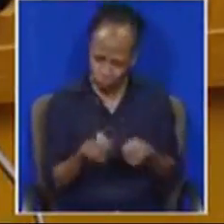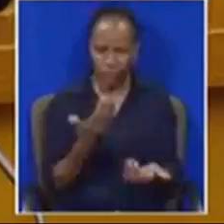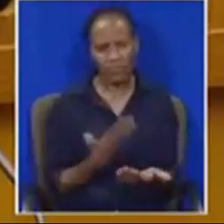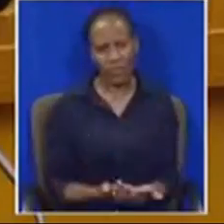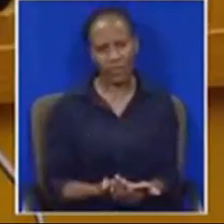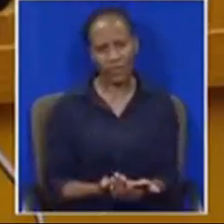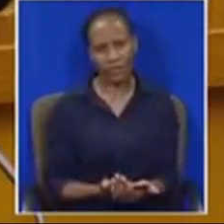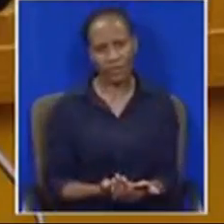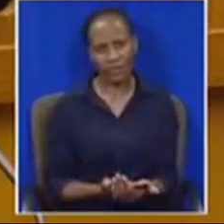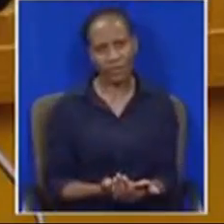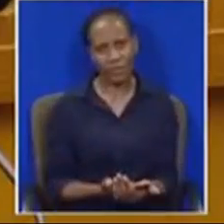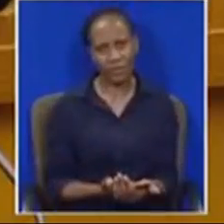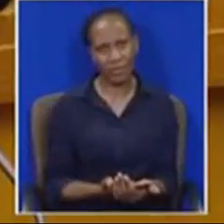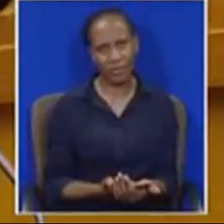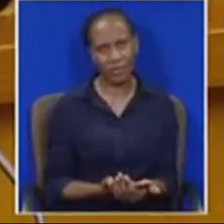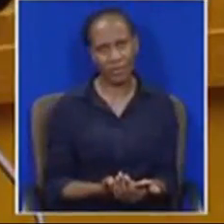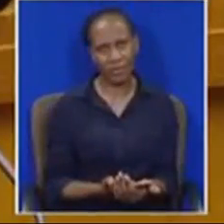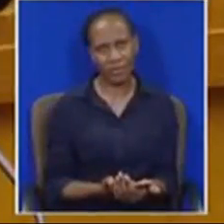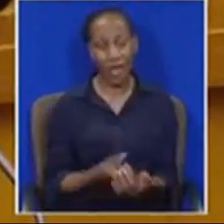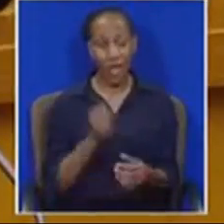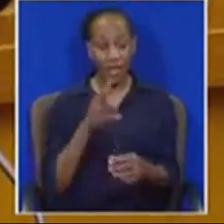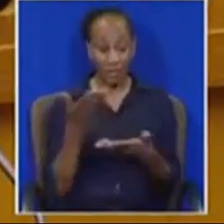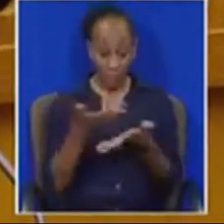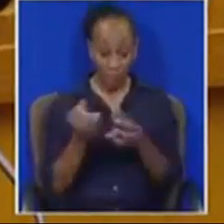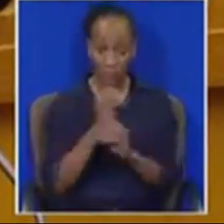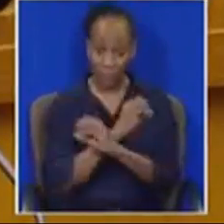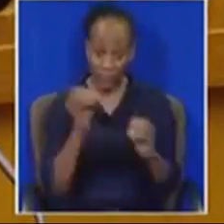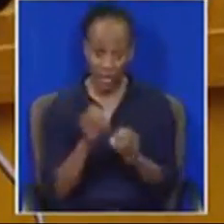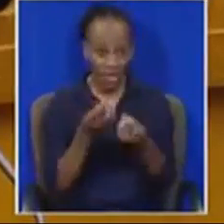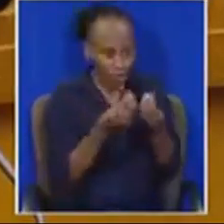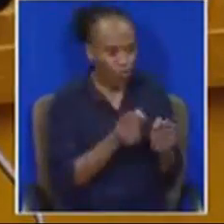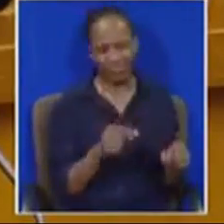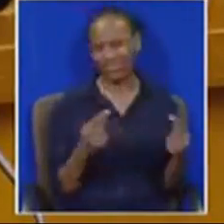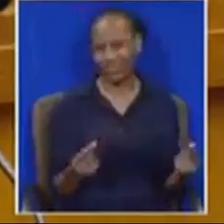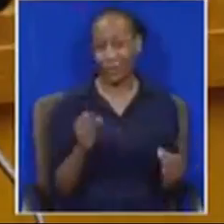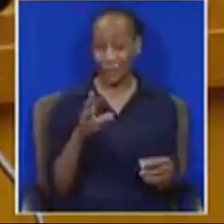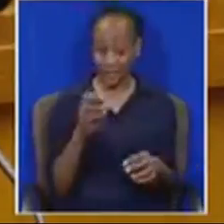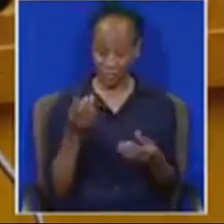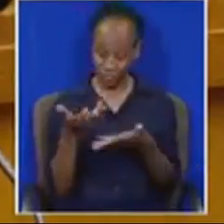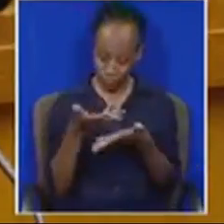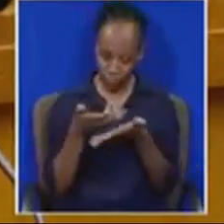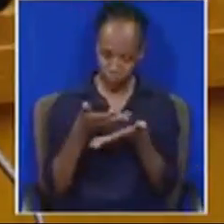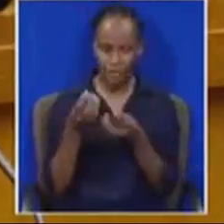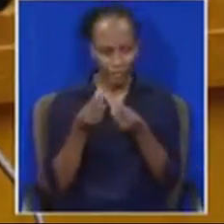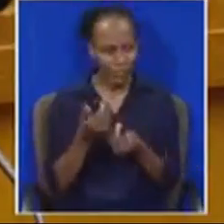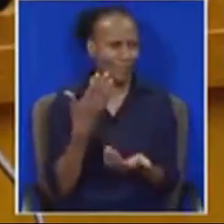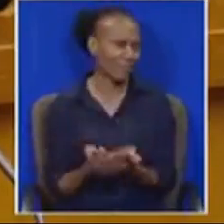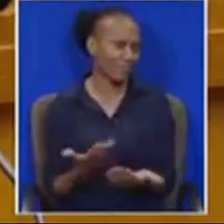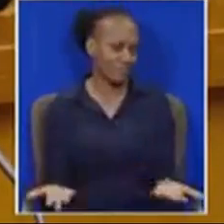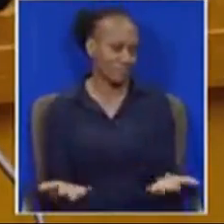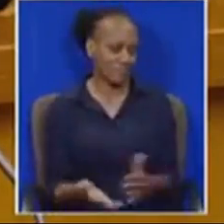been thought to be intractable to resolve. To ensure greater coherence